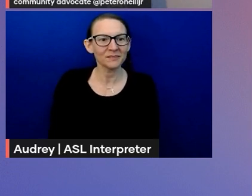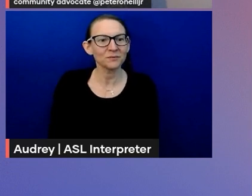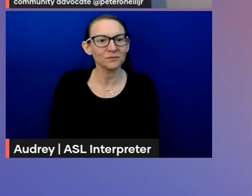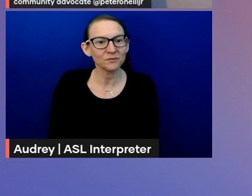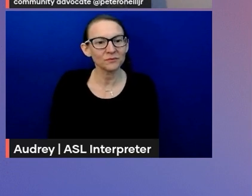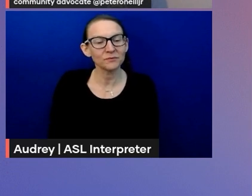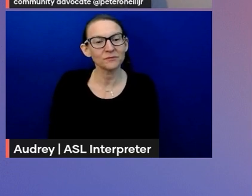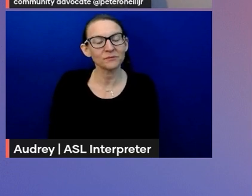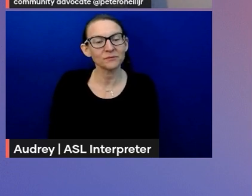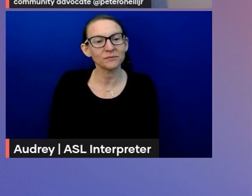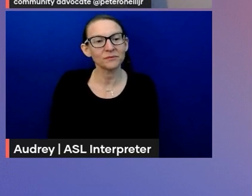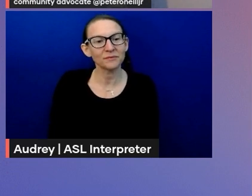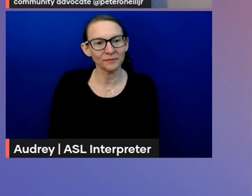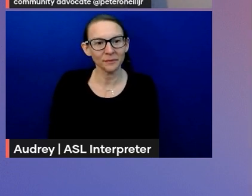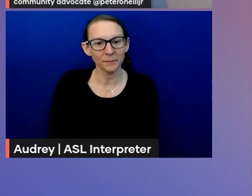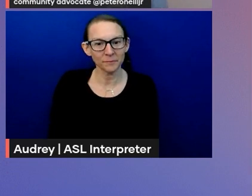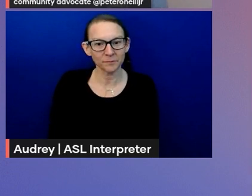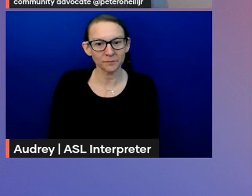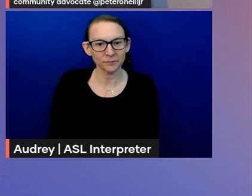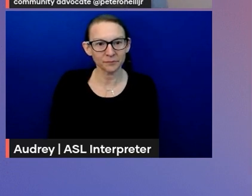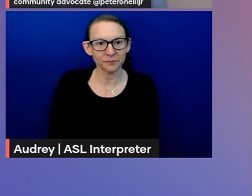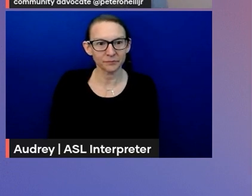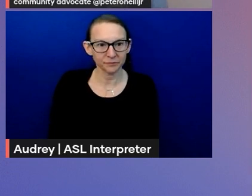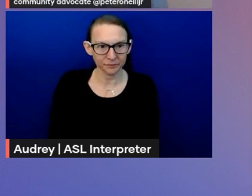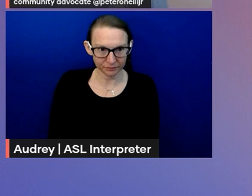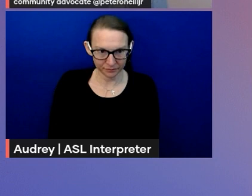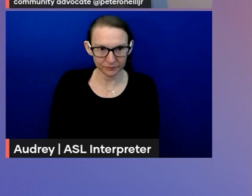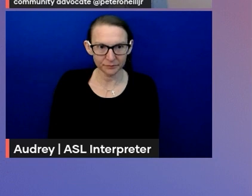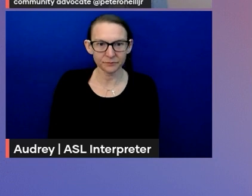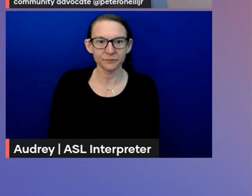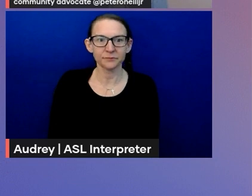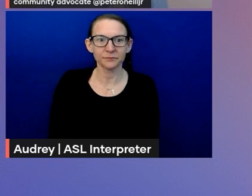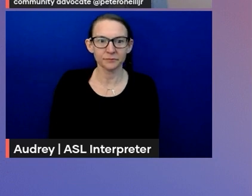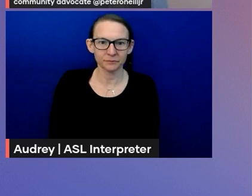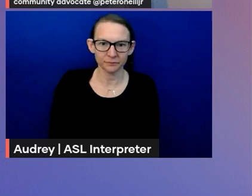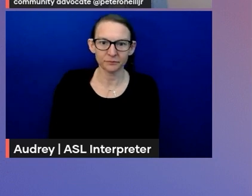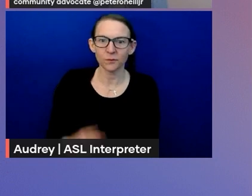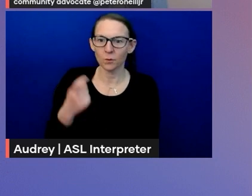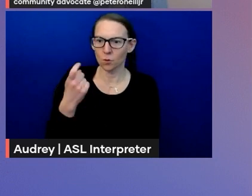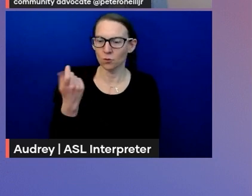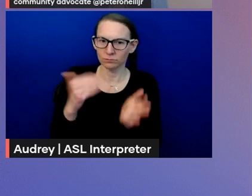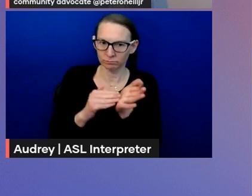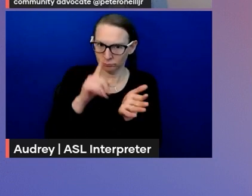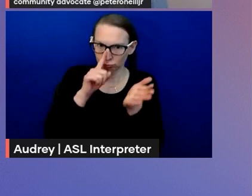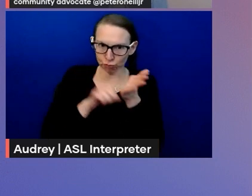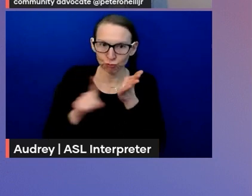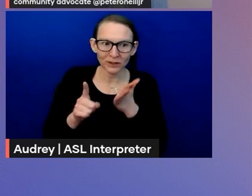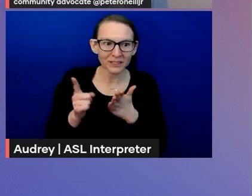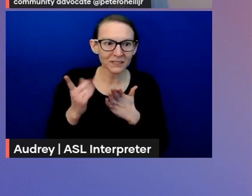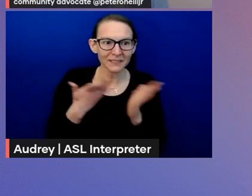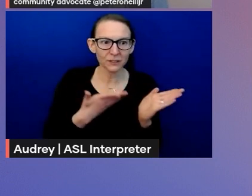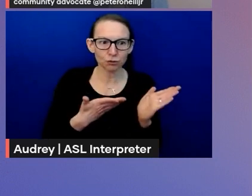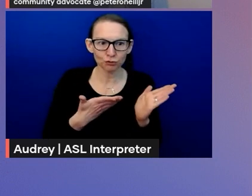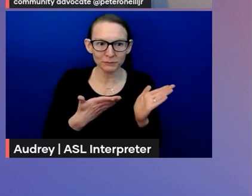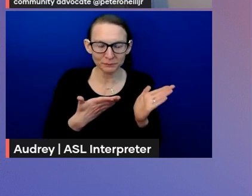So that is spinning up. We can go one more time, check it here.